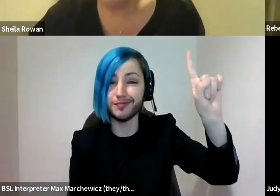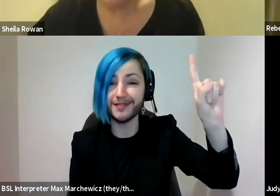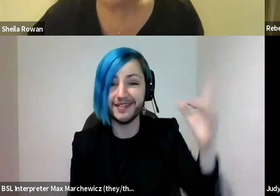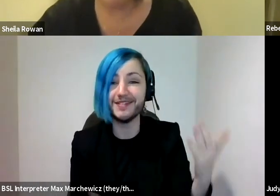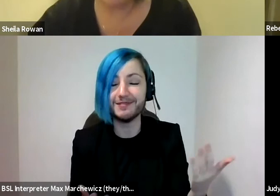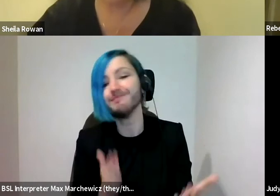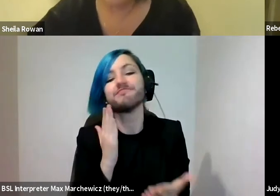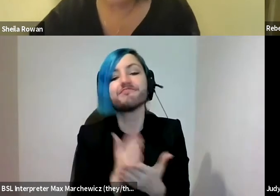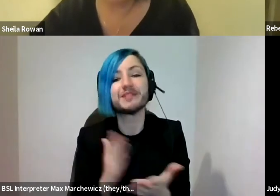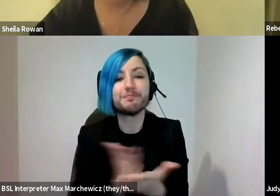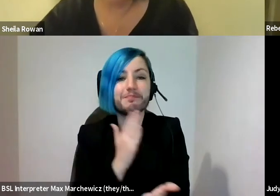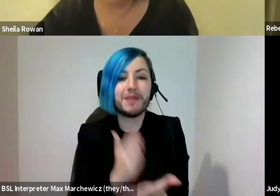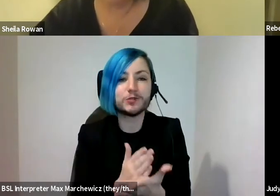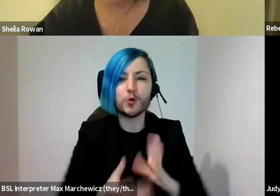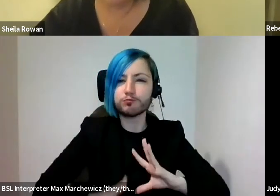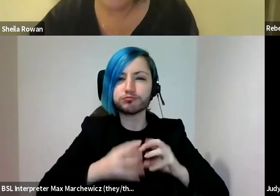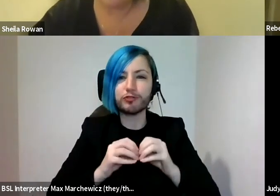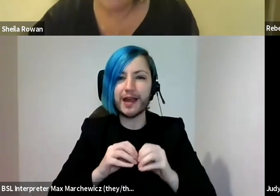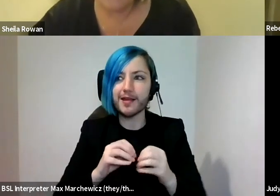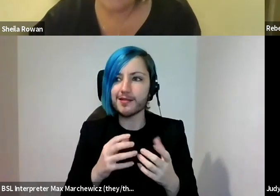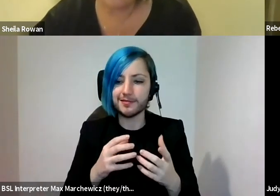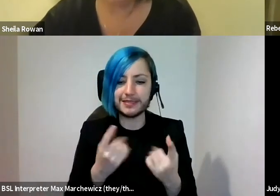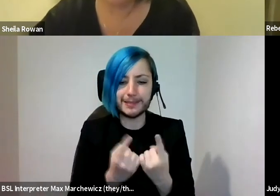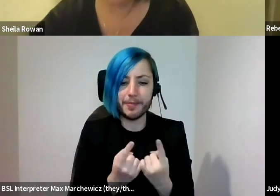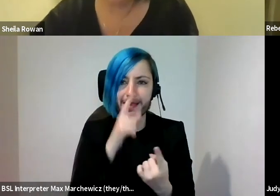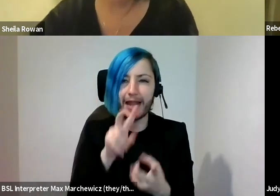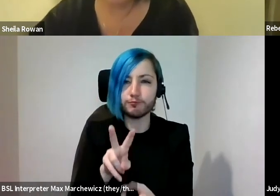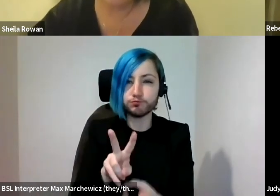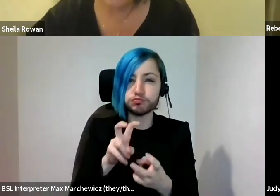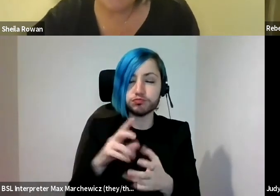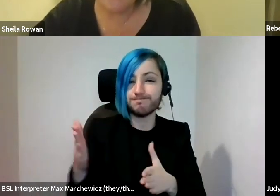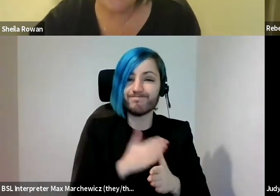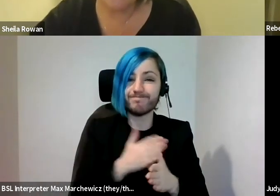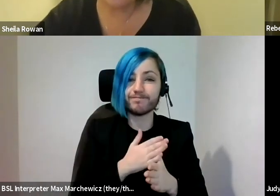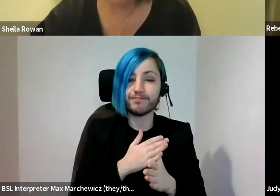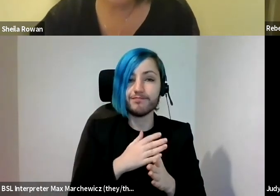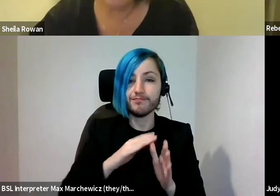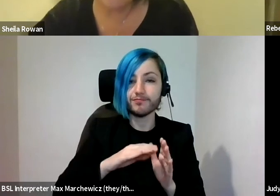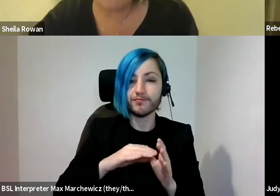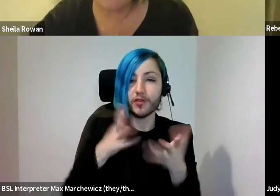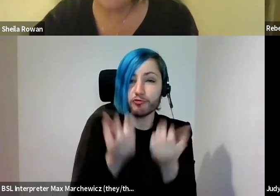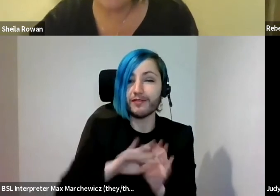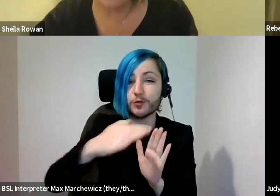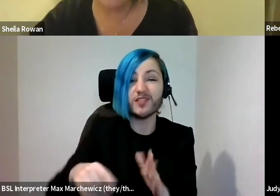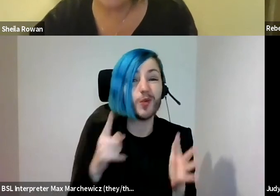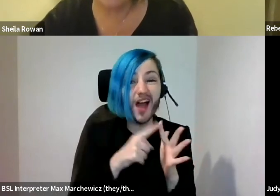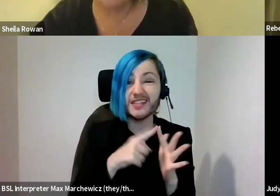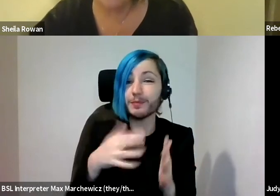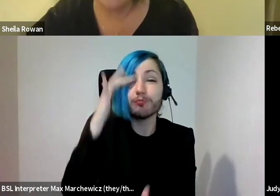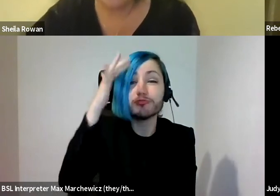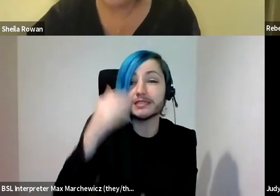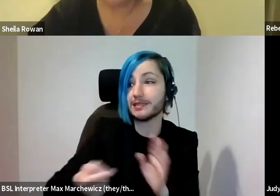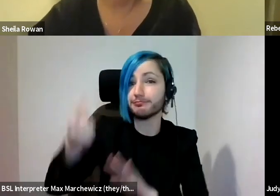which was to make the first detection of these gravitational waves predicted by Einstein, had been predicted back in